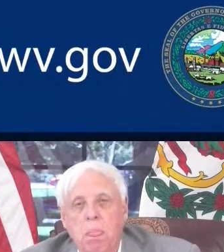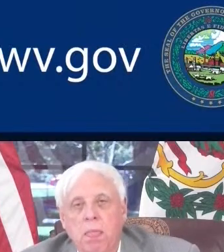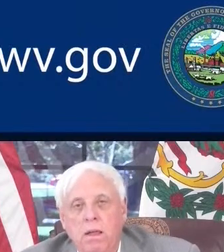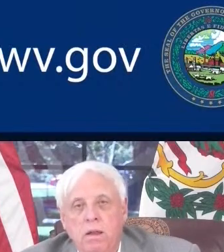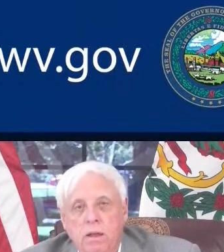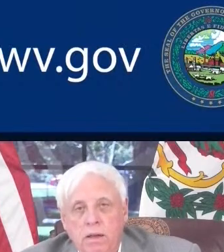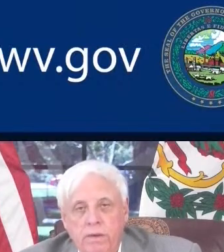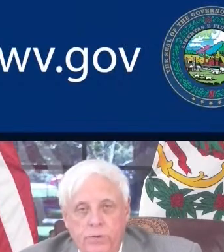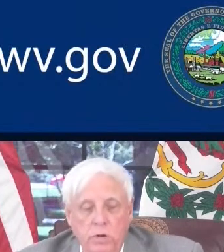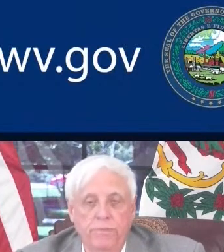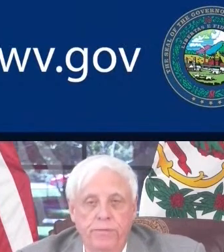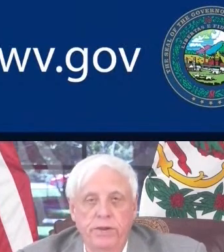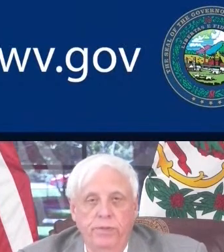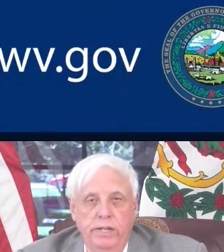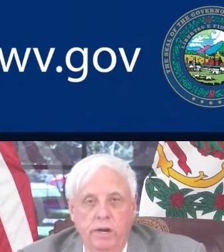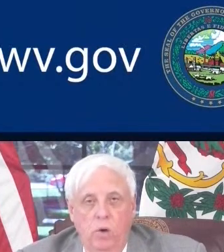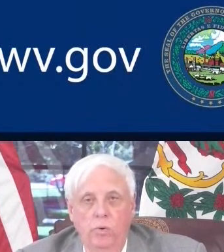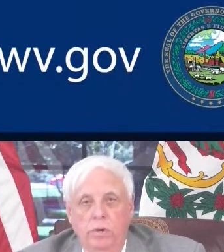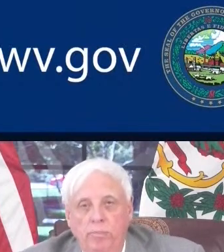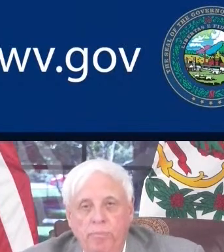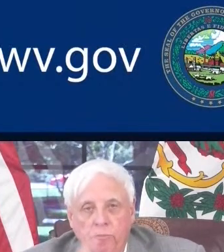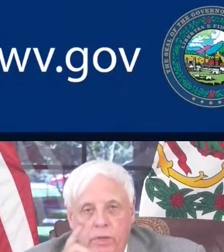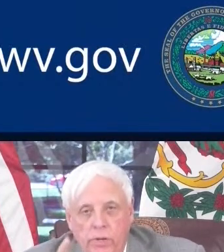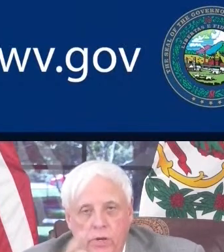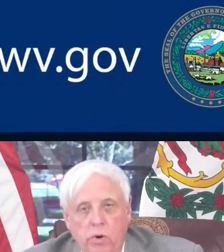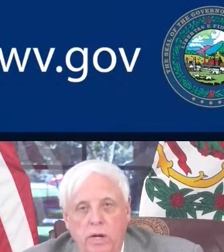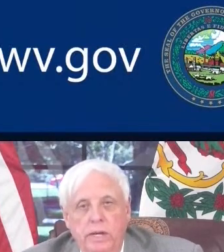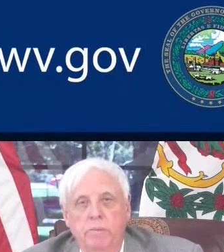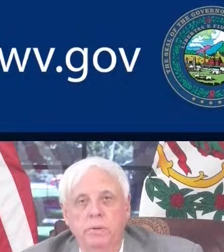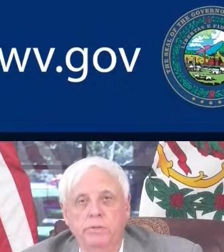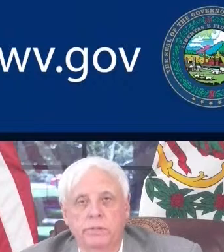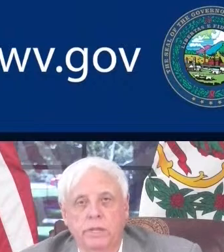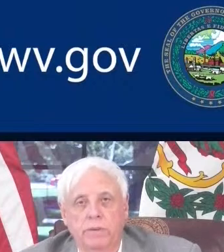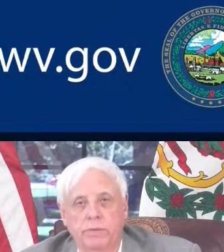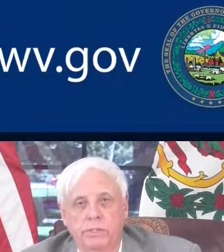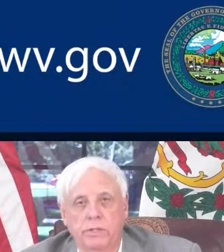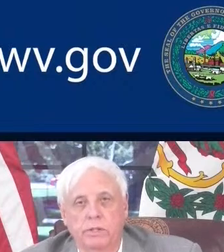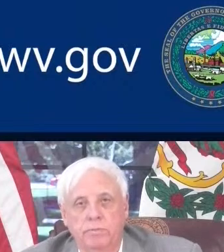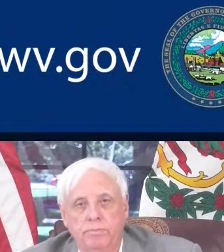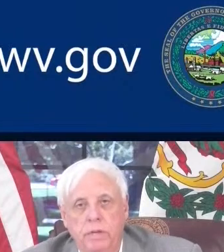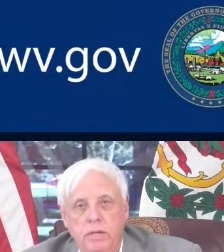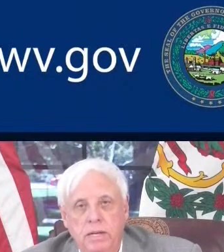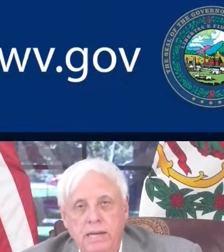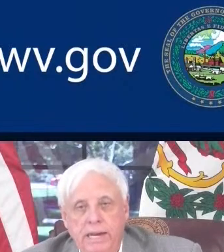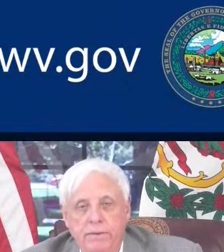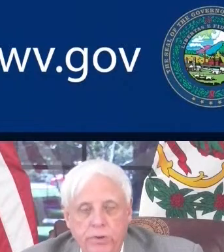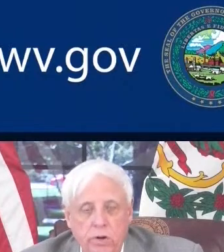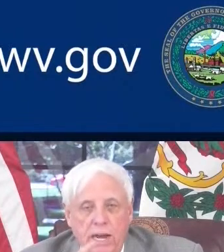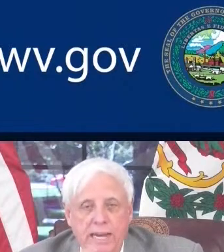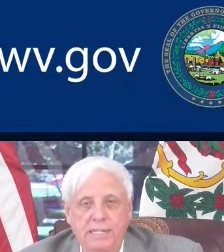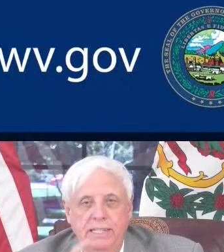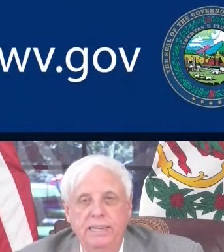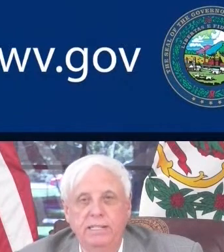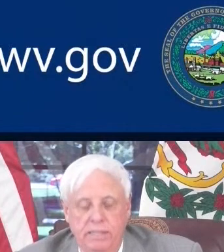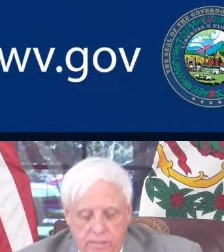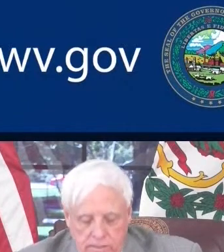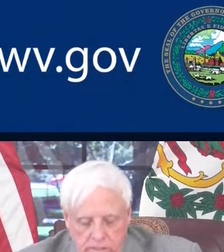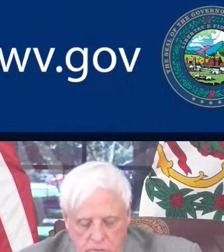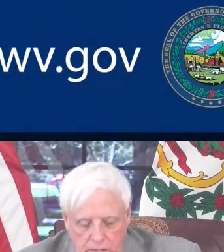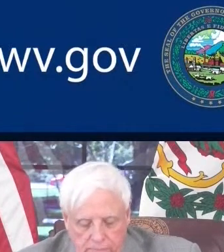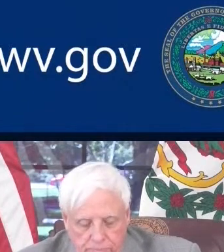this: if you're 50 and older, you ought to get a booster shot for sure. And if you're